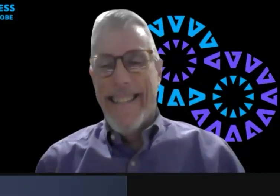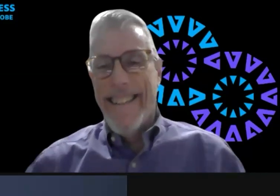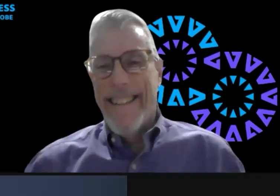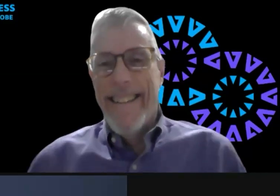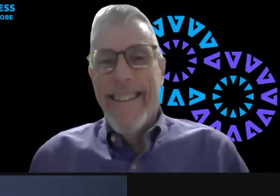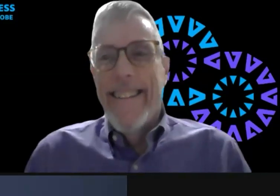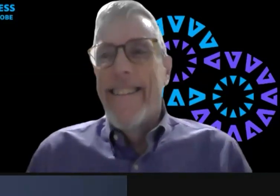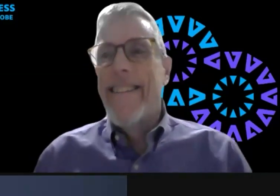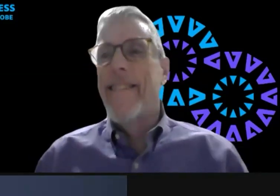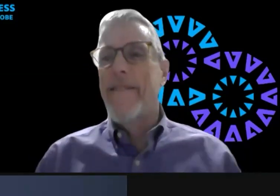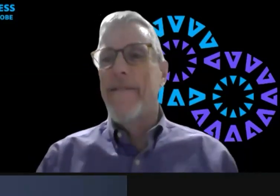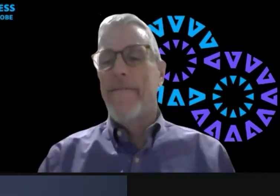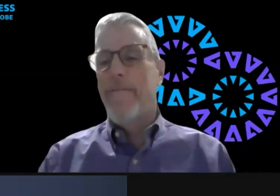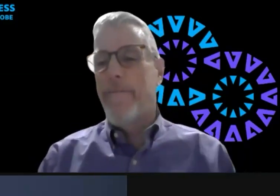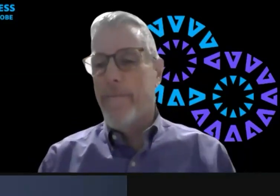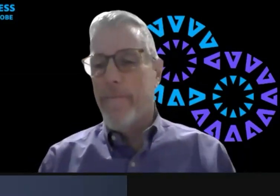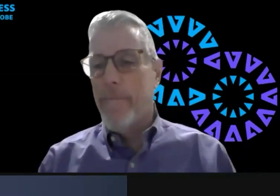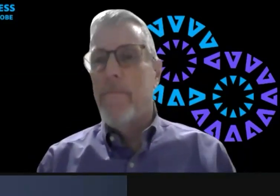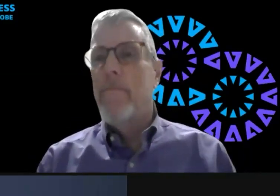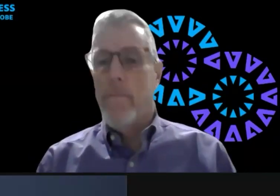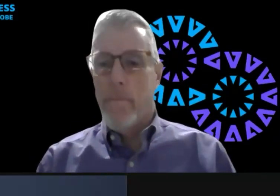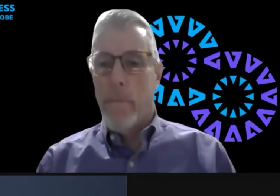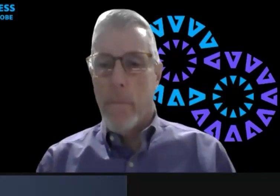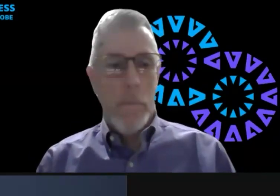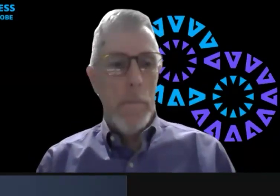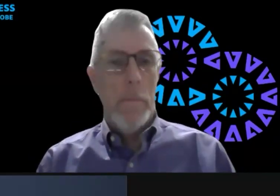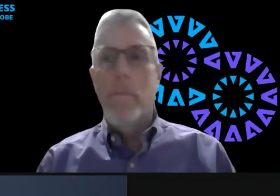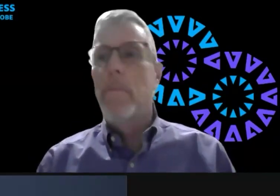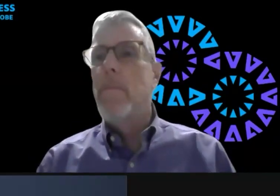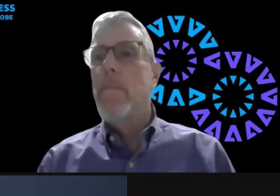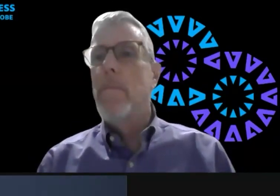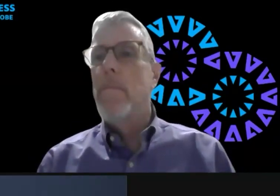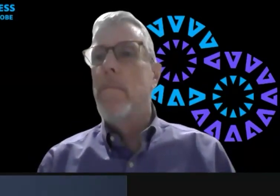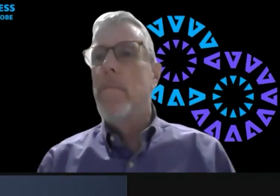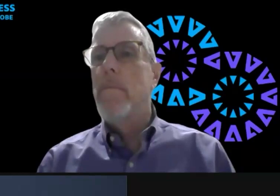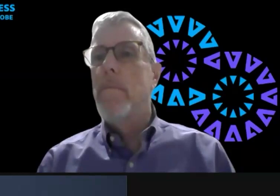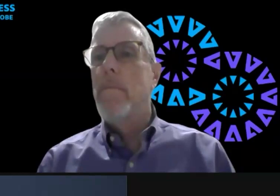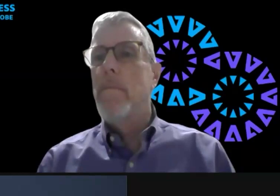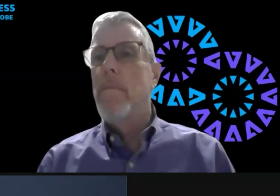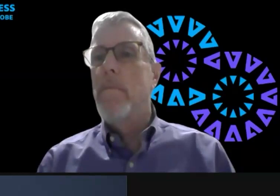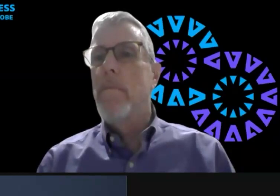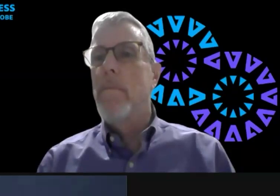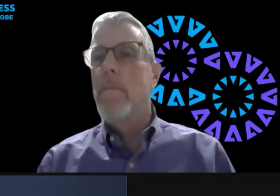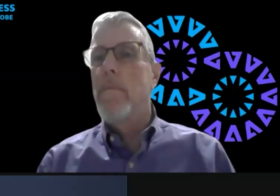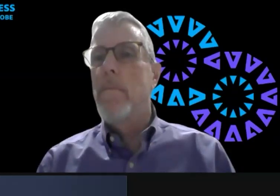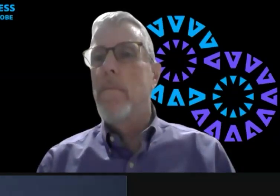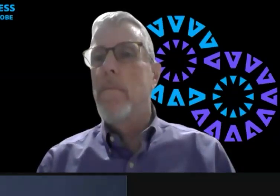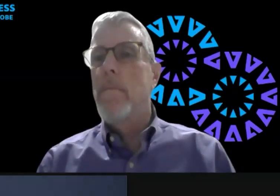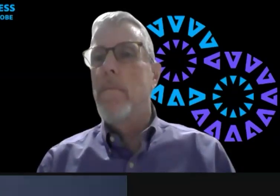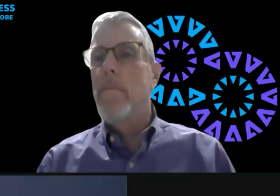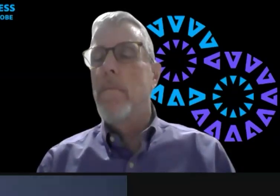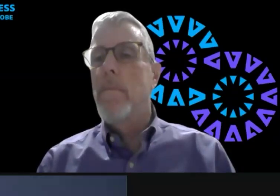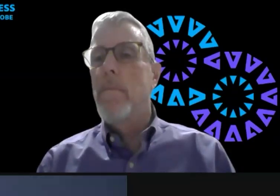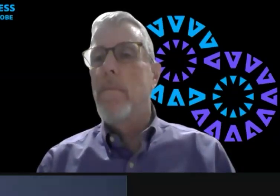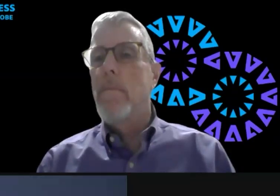very nice to hear that they have tried, at least in a new kind of innovative way, to solve part of the document accessibility